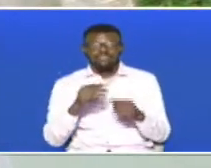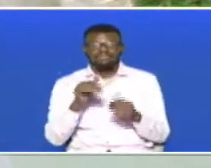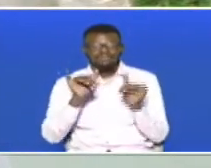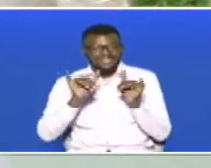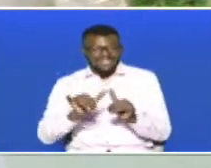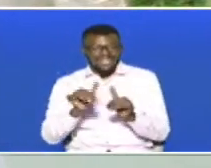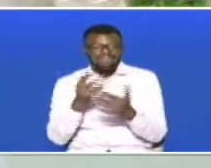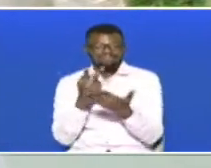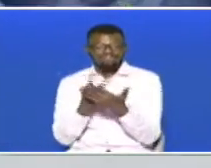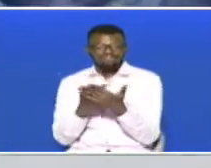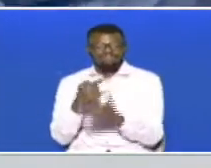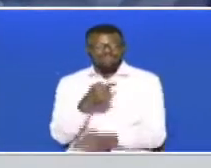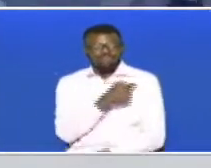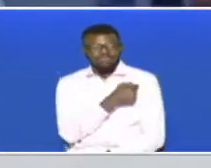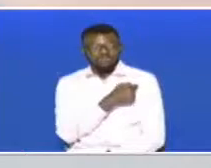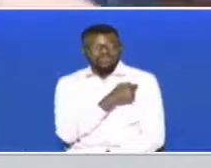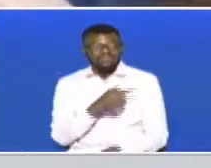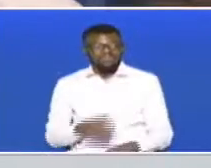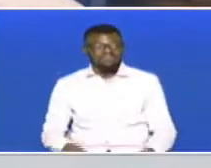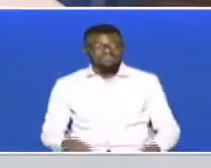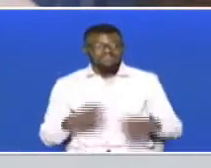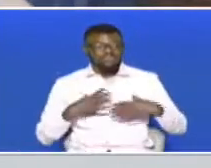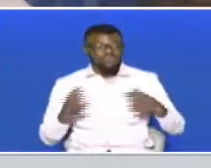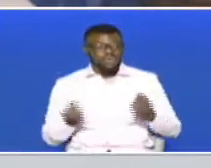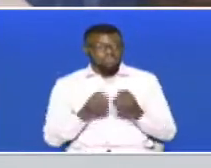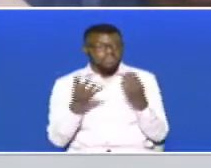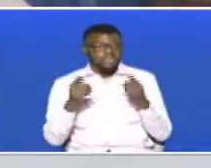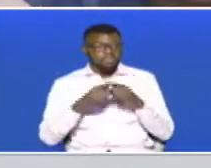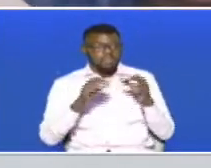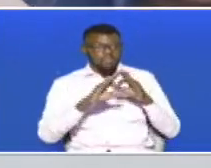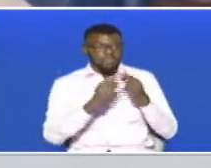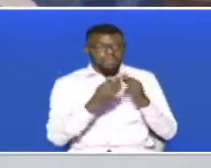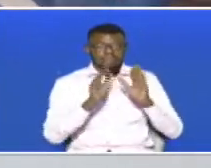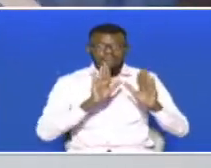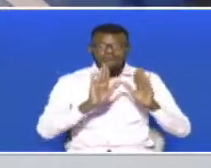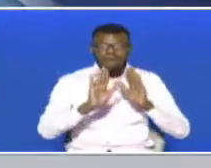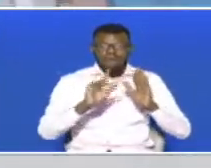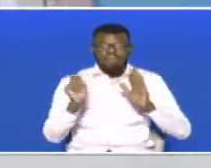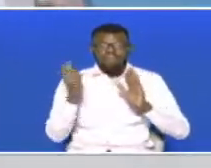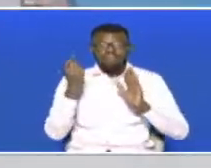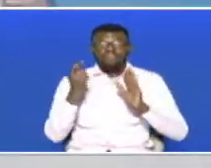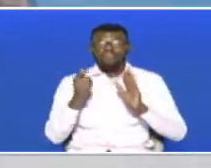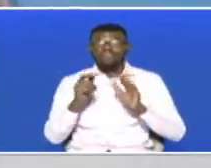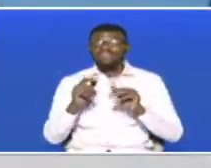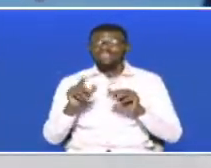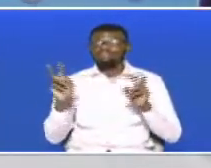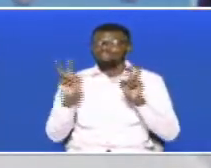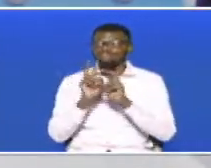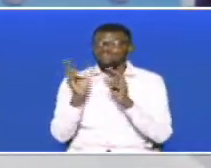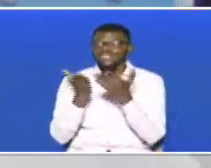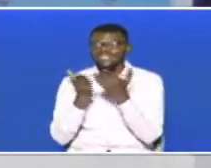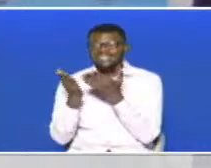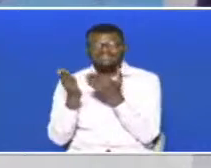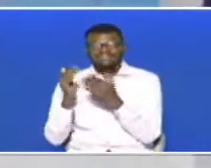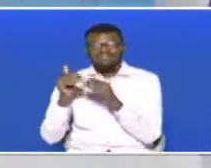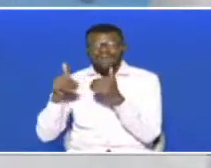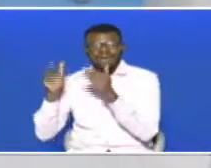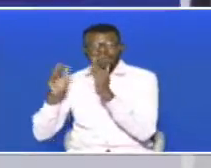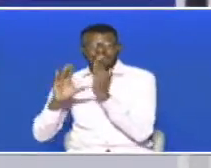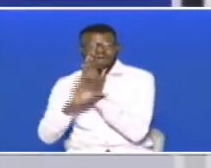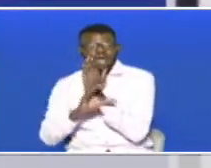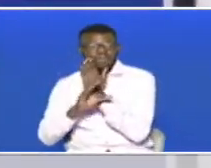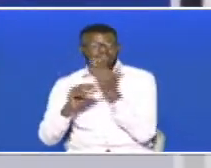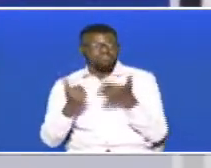stay will be there for patient. Many patients and their families in Kenya seek services abroad to treat or manage heart